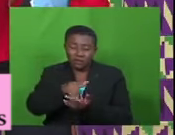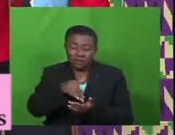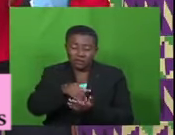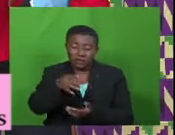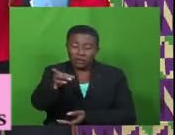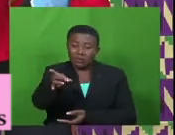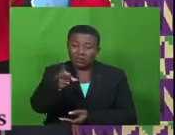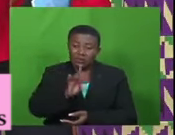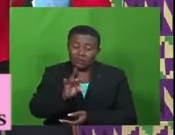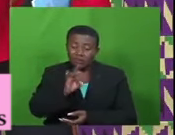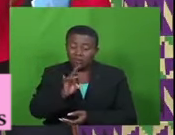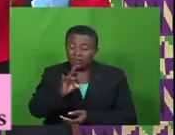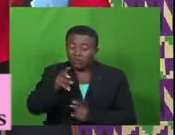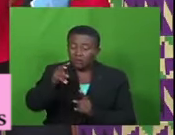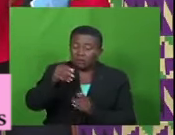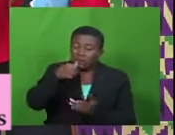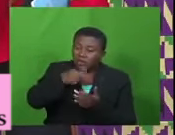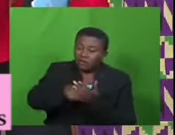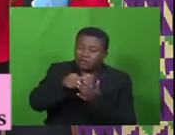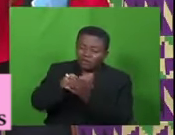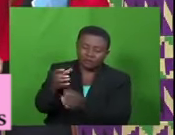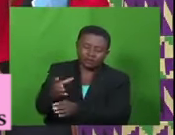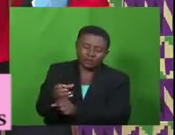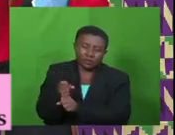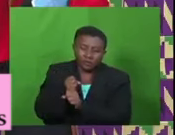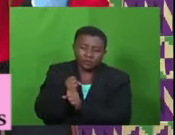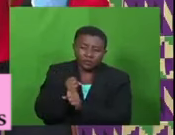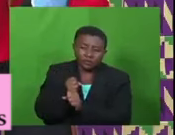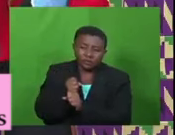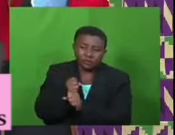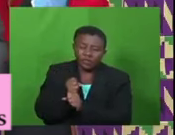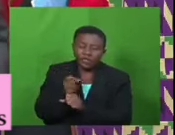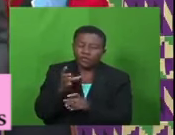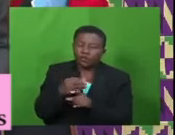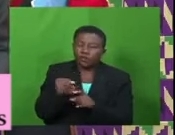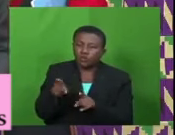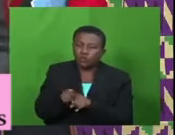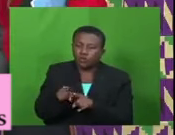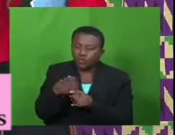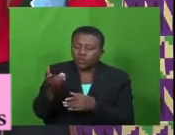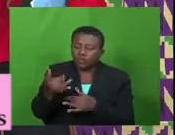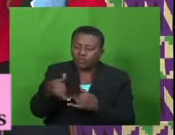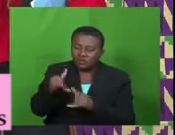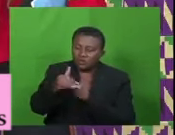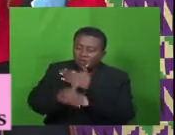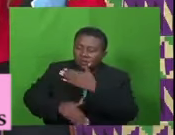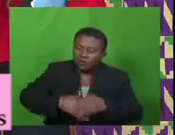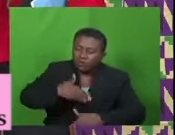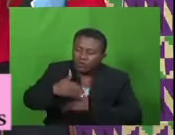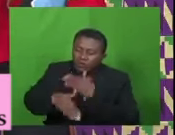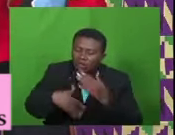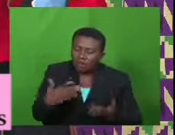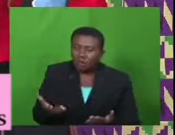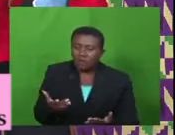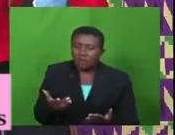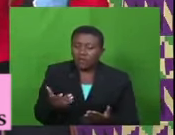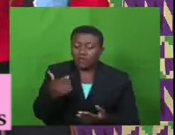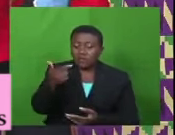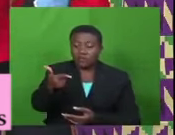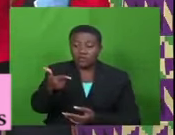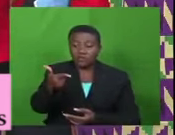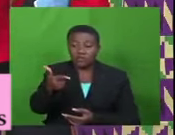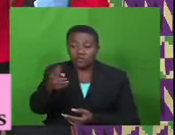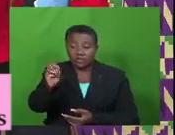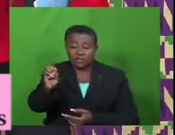288,800 applications have been received and are being processed by the Ghana Enterprise Agency for full